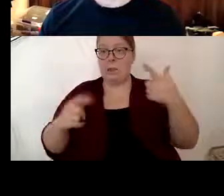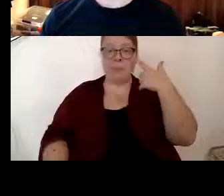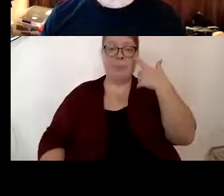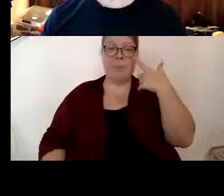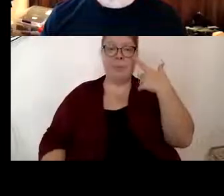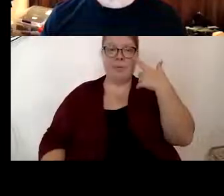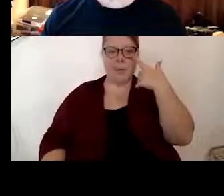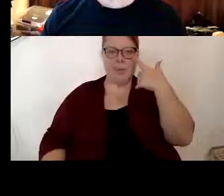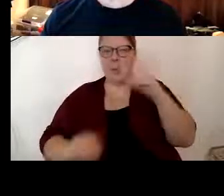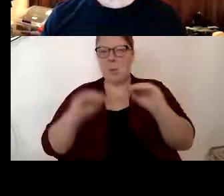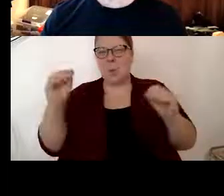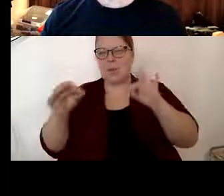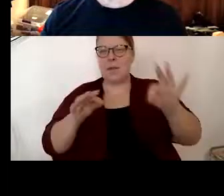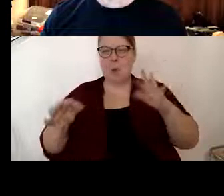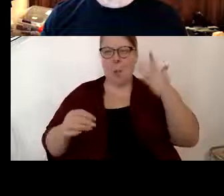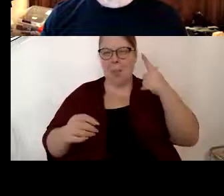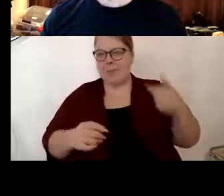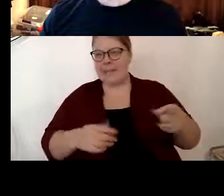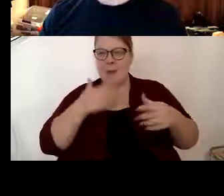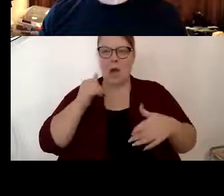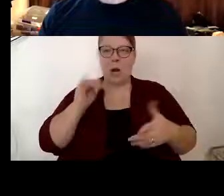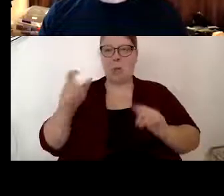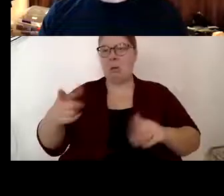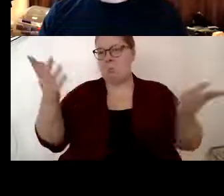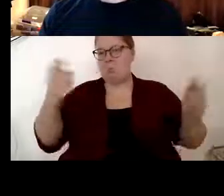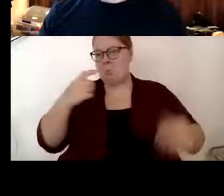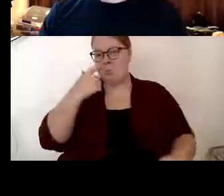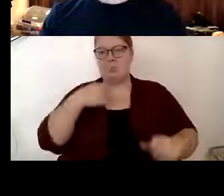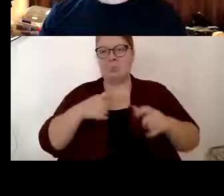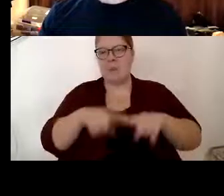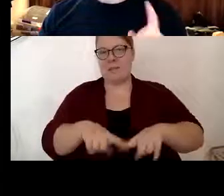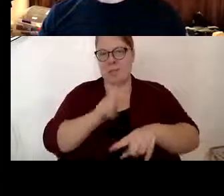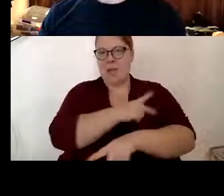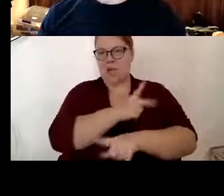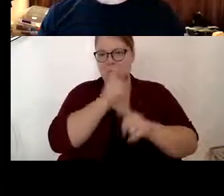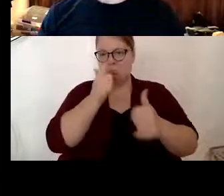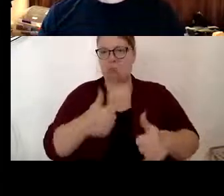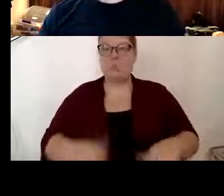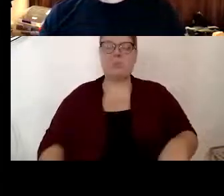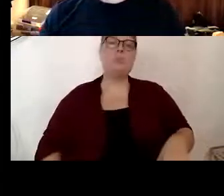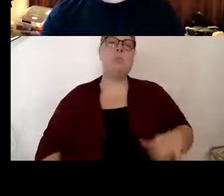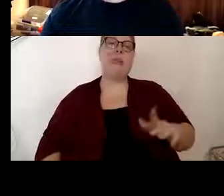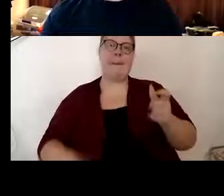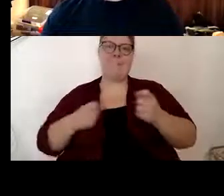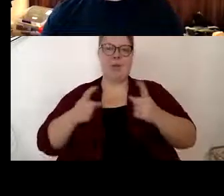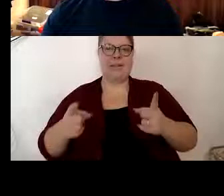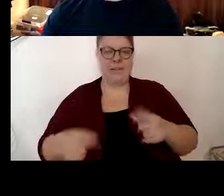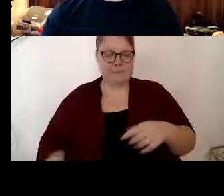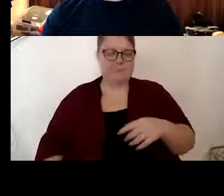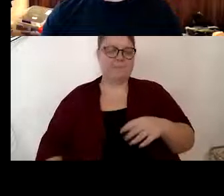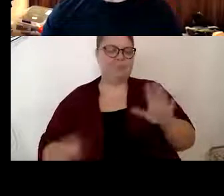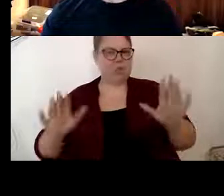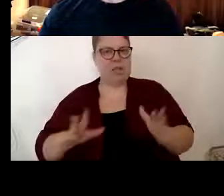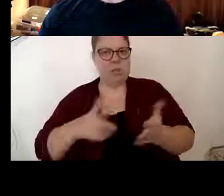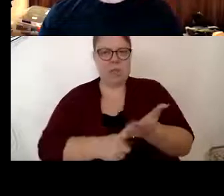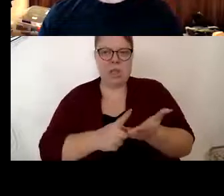an explanation about why one might work better than the other. All right, impulsivity. This is a great one to talk about with patients.